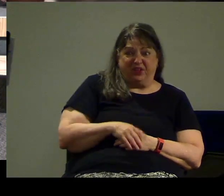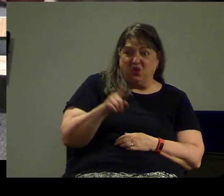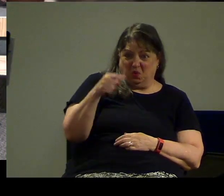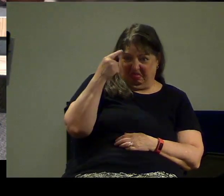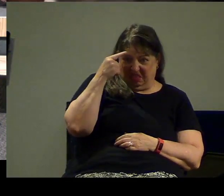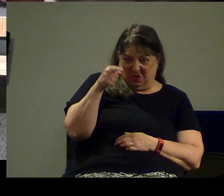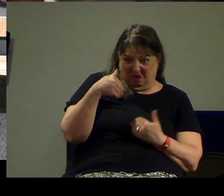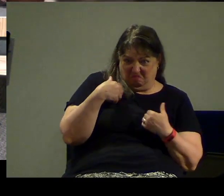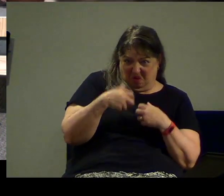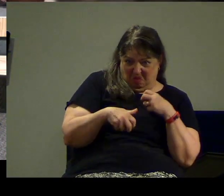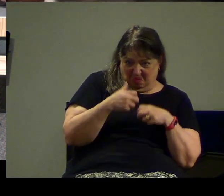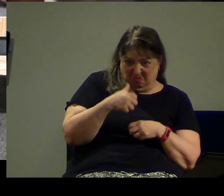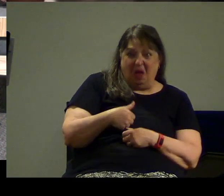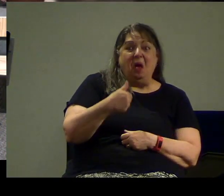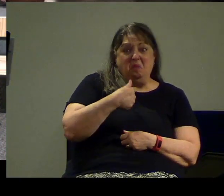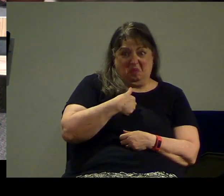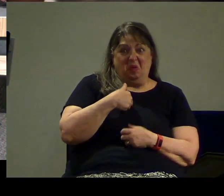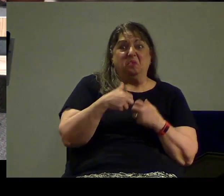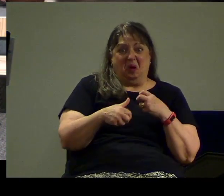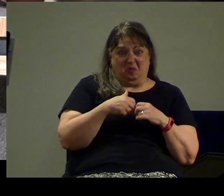that, and more.